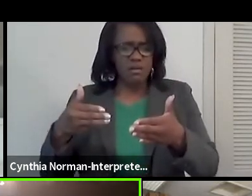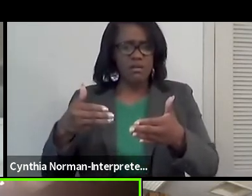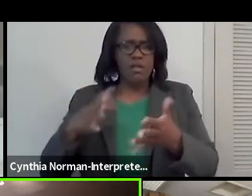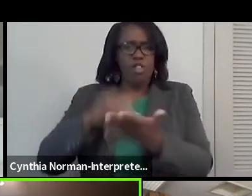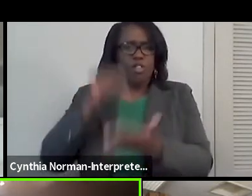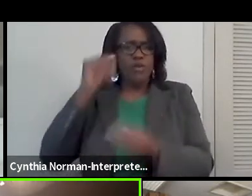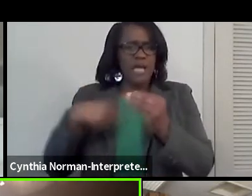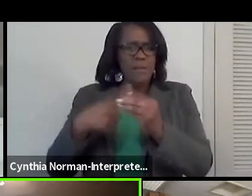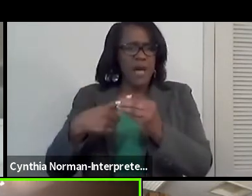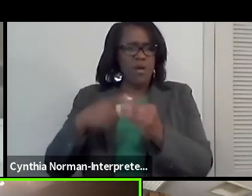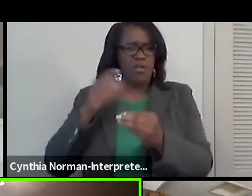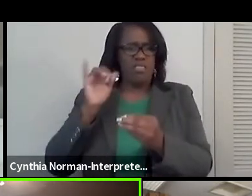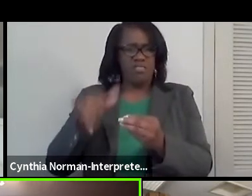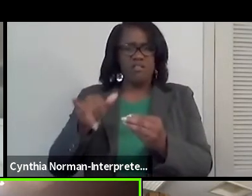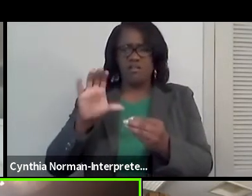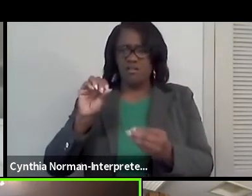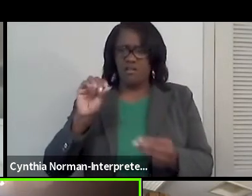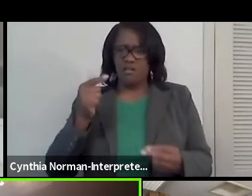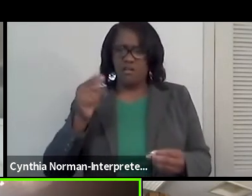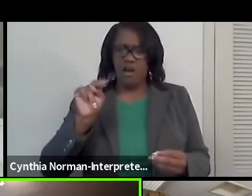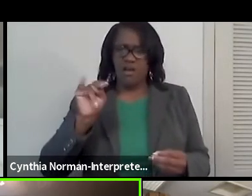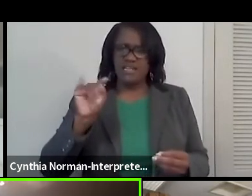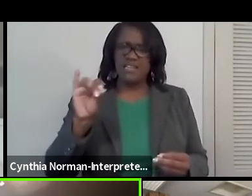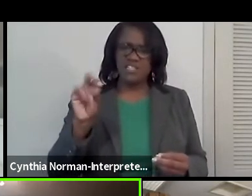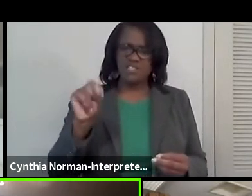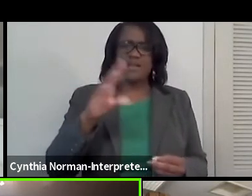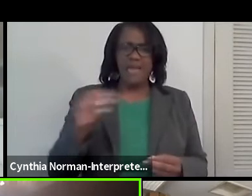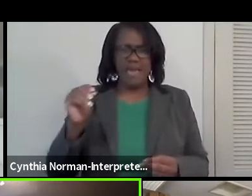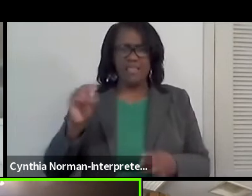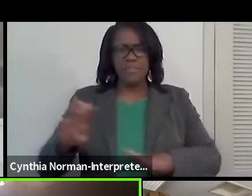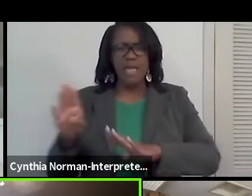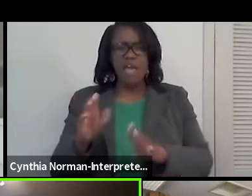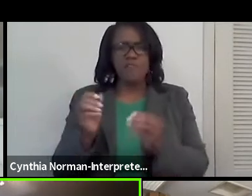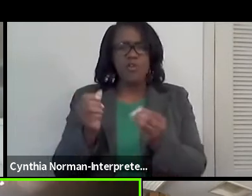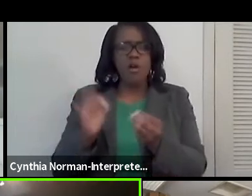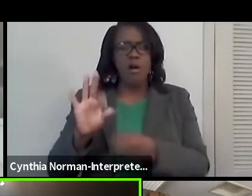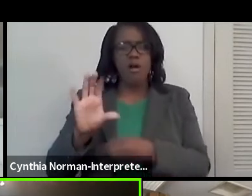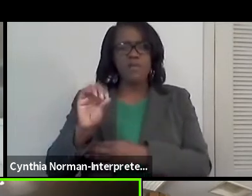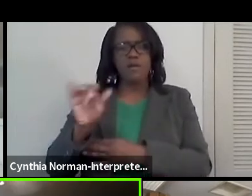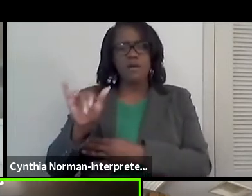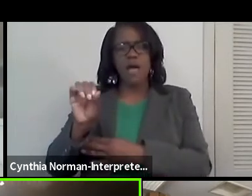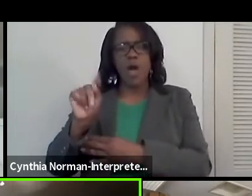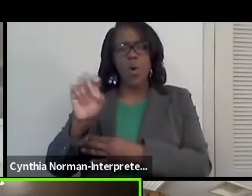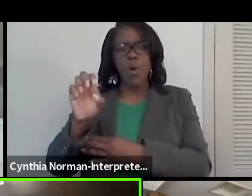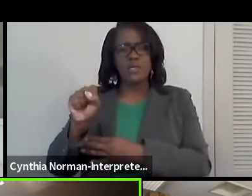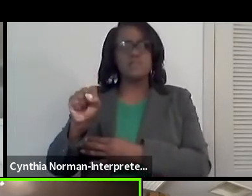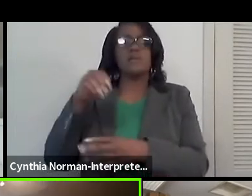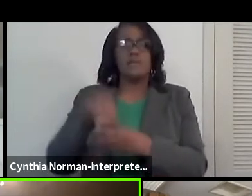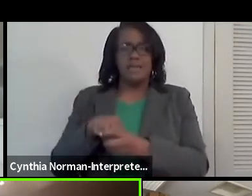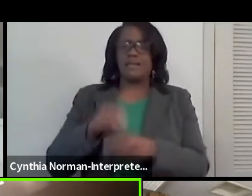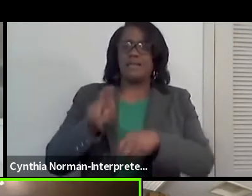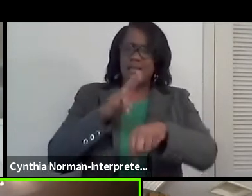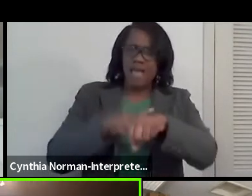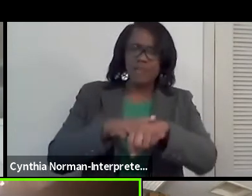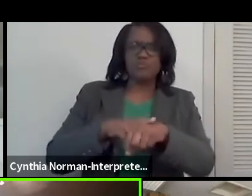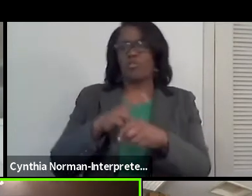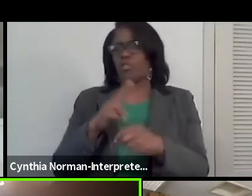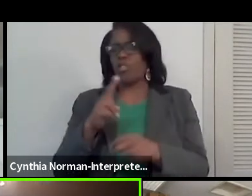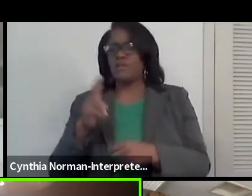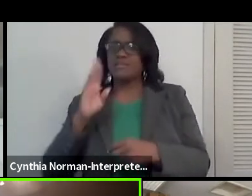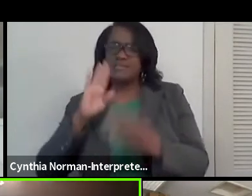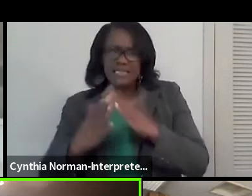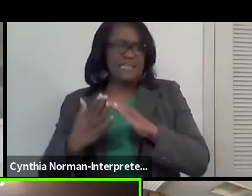more about the cognition and the behavior of coyotes in urban environments, rural environments, and in natural landscapes, and seeing how we